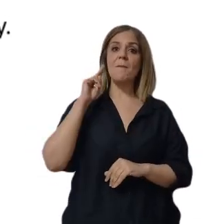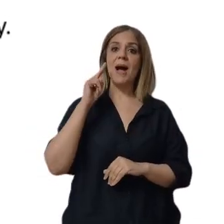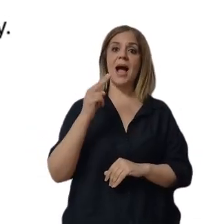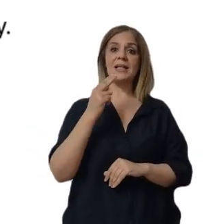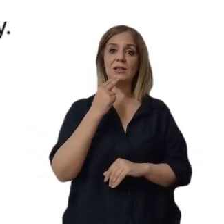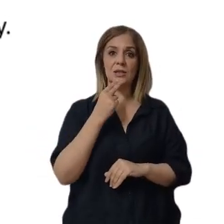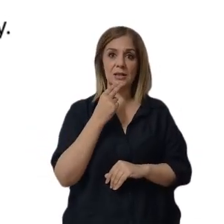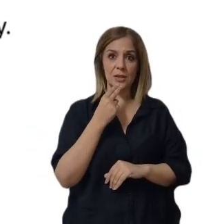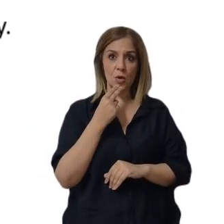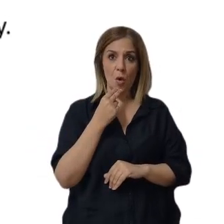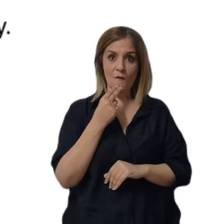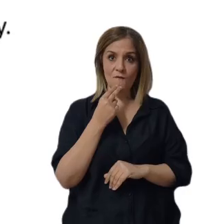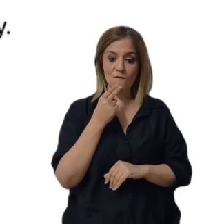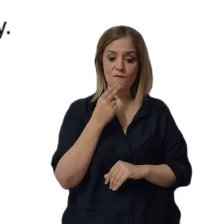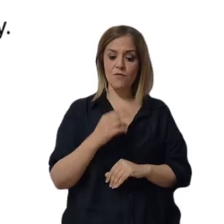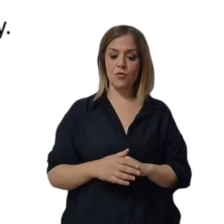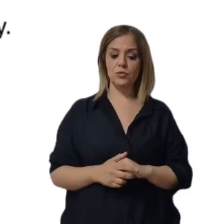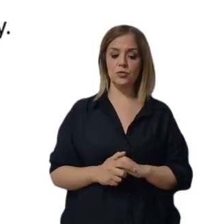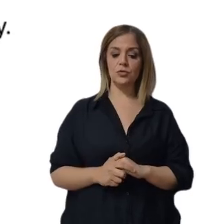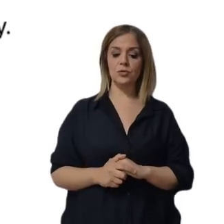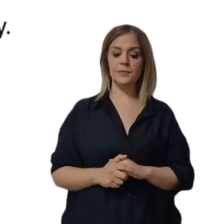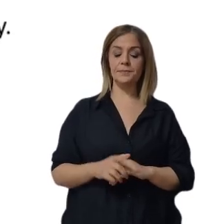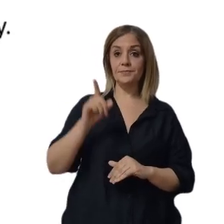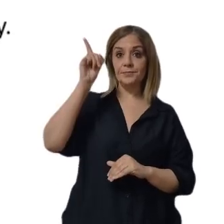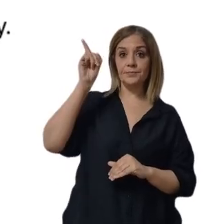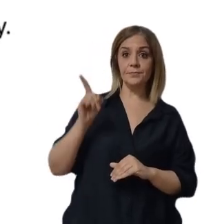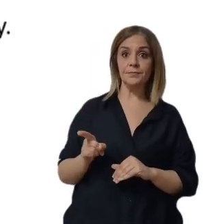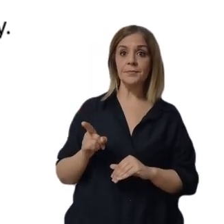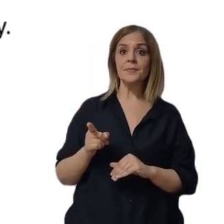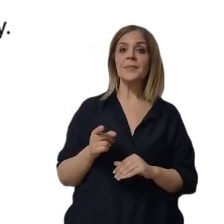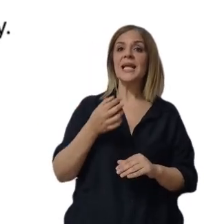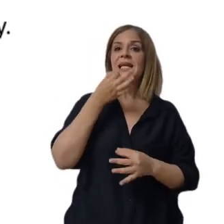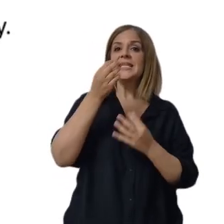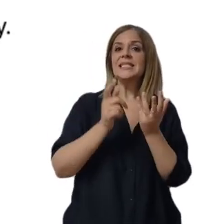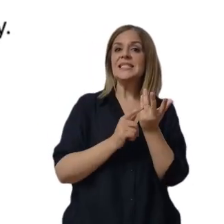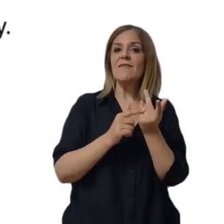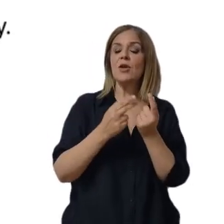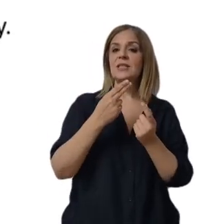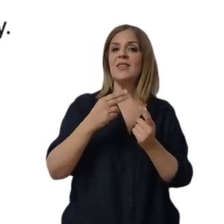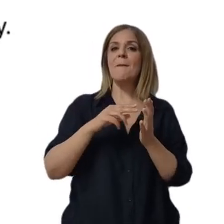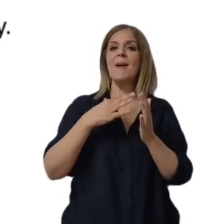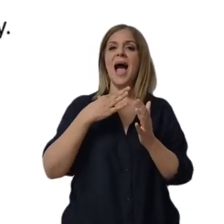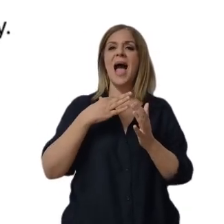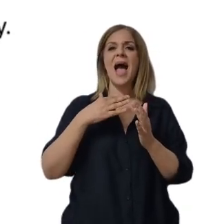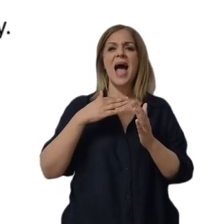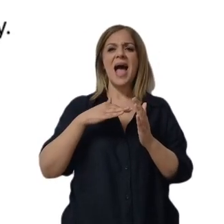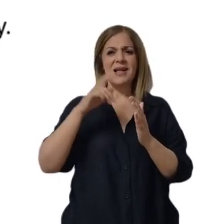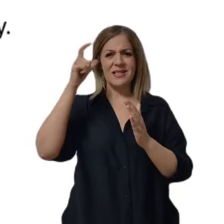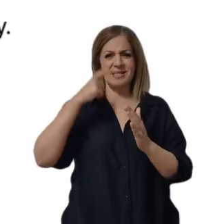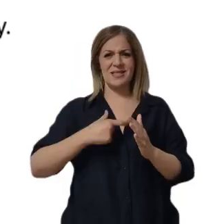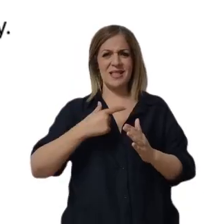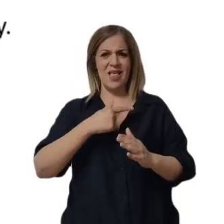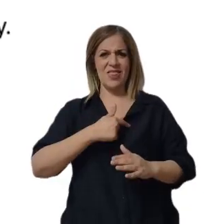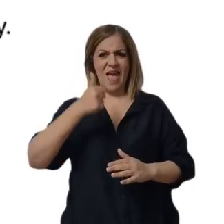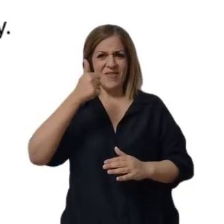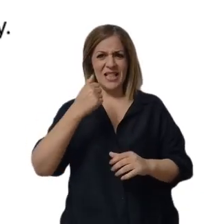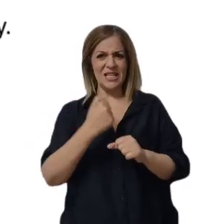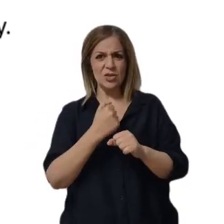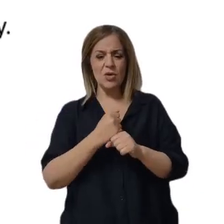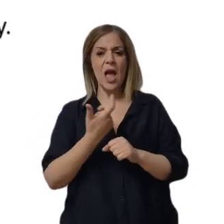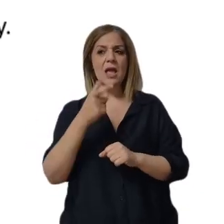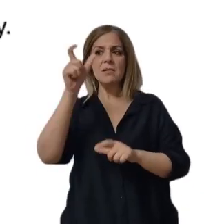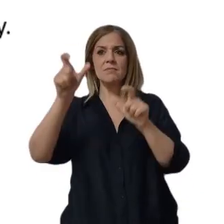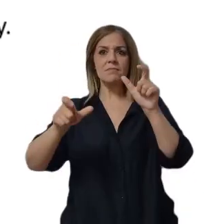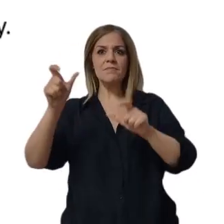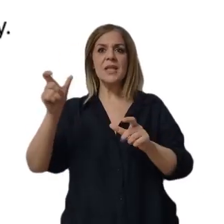workers. And these are important tips for employers, but also for people that